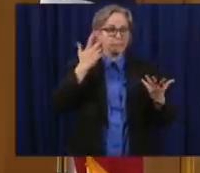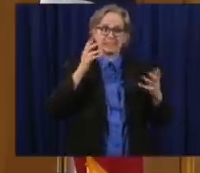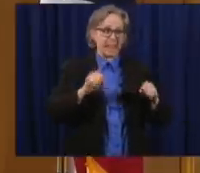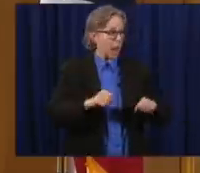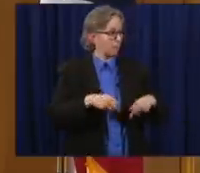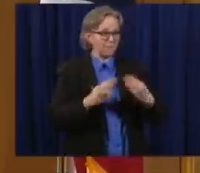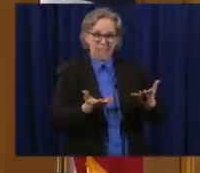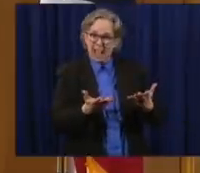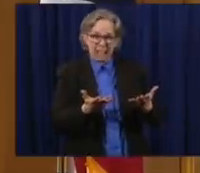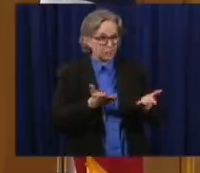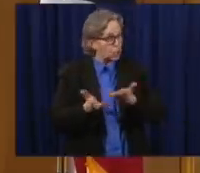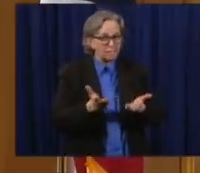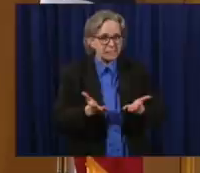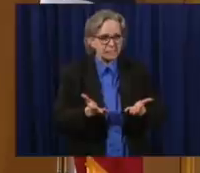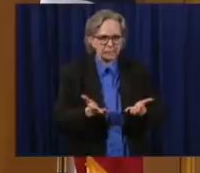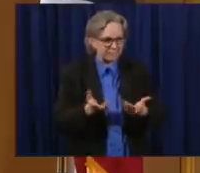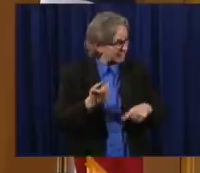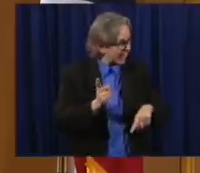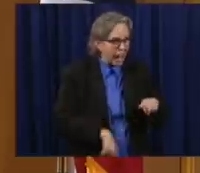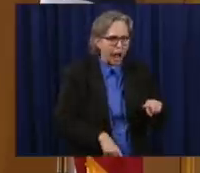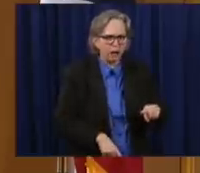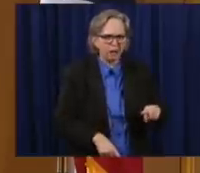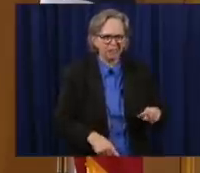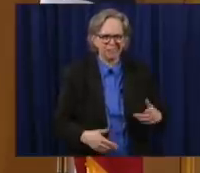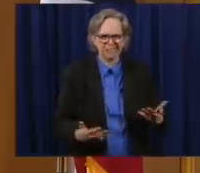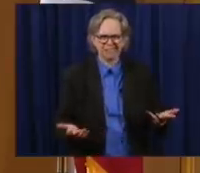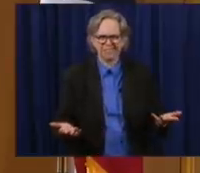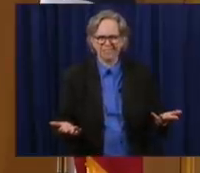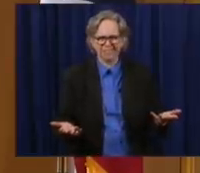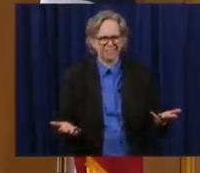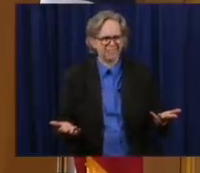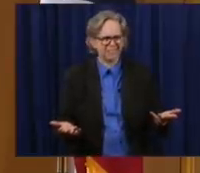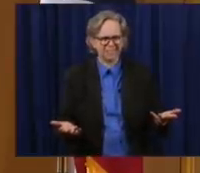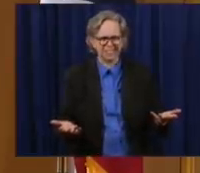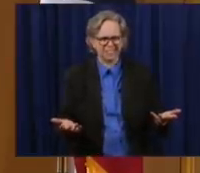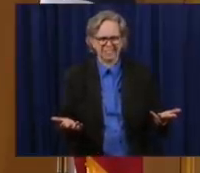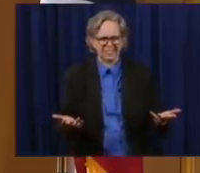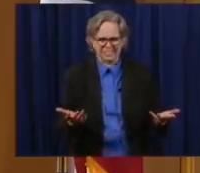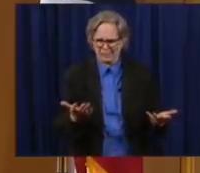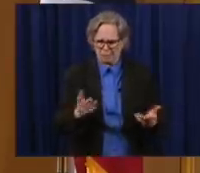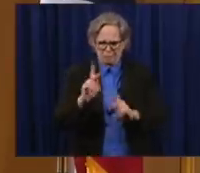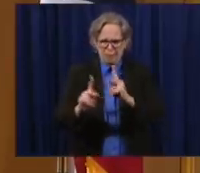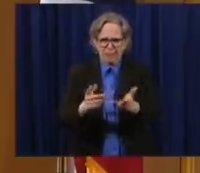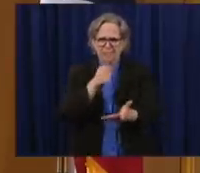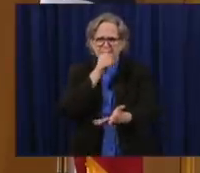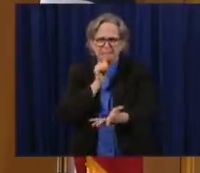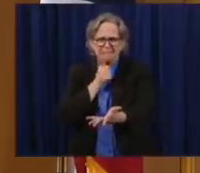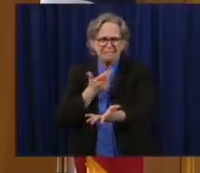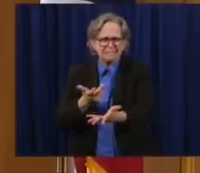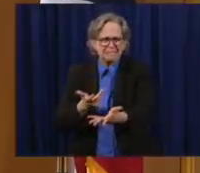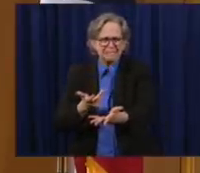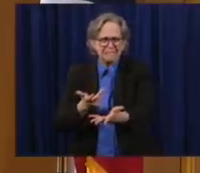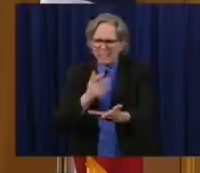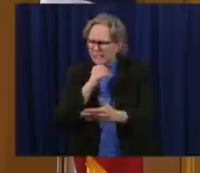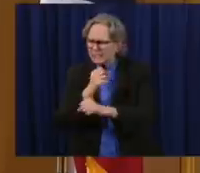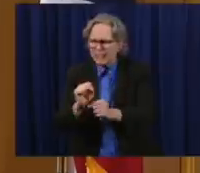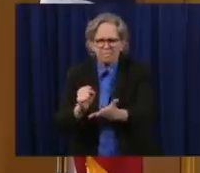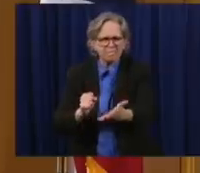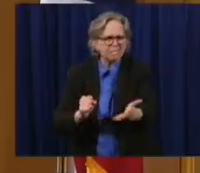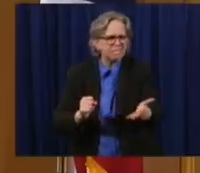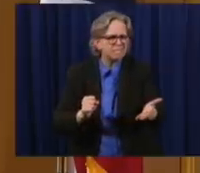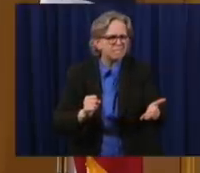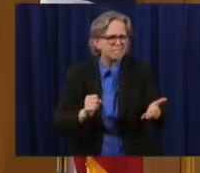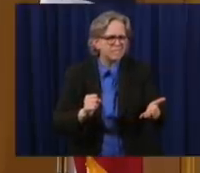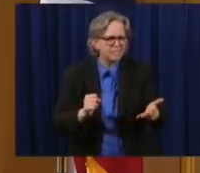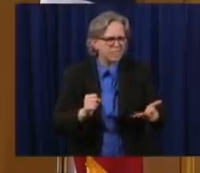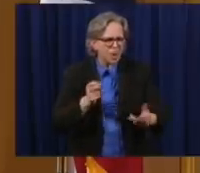services, not only are the individuals hurt, not only do we feel less safe, but it's harder for business